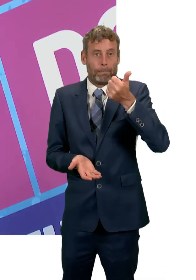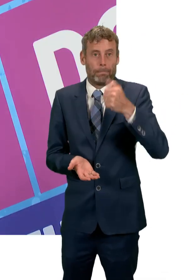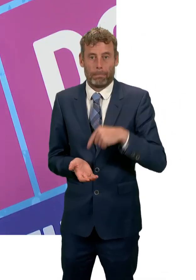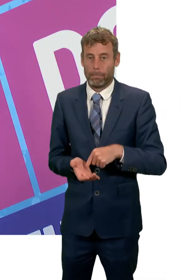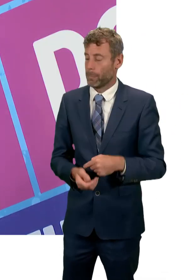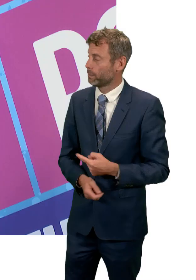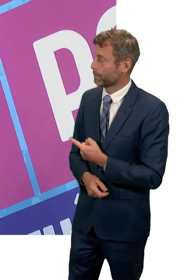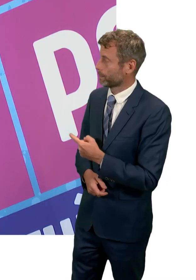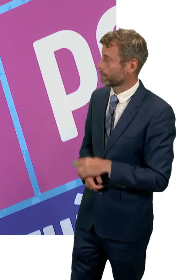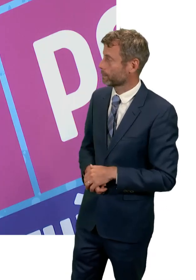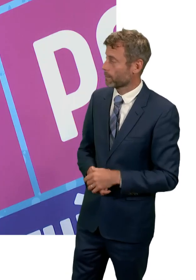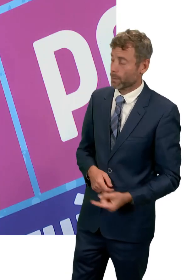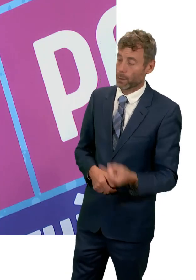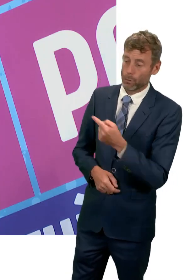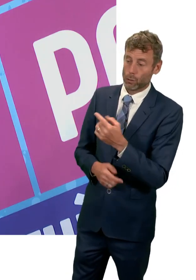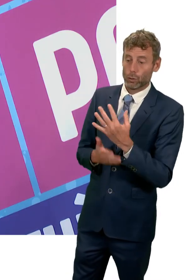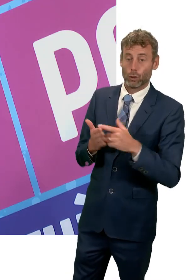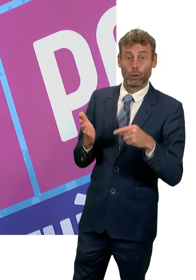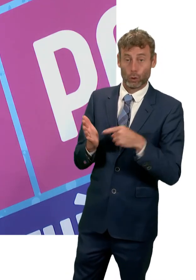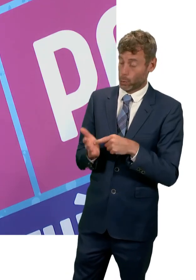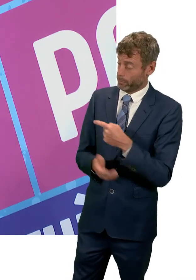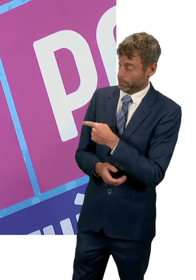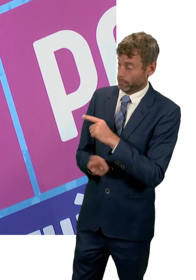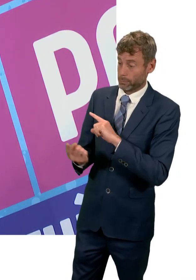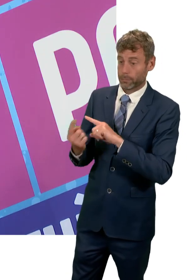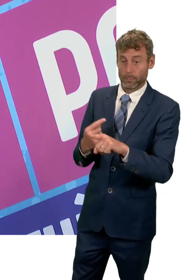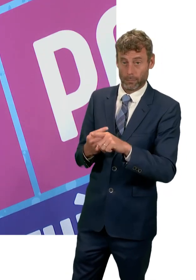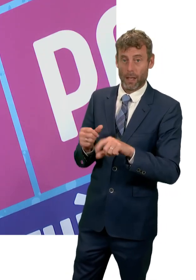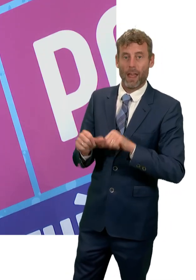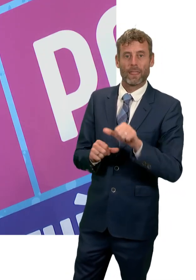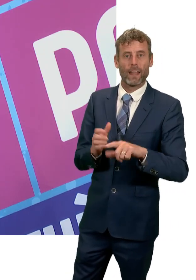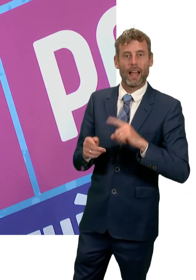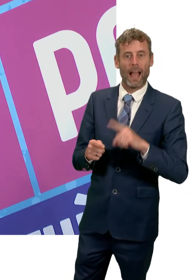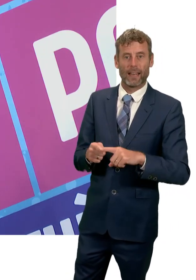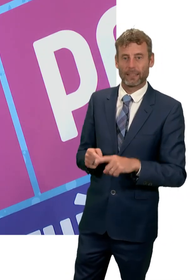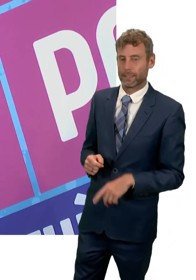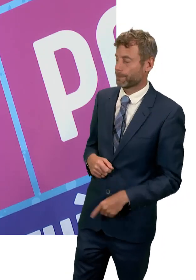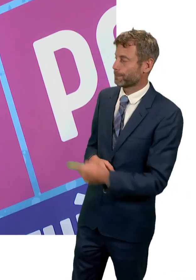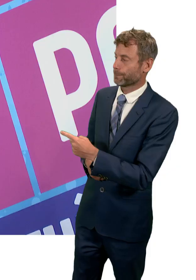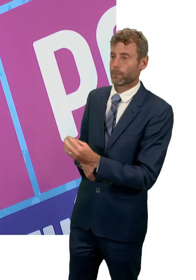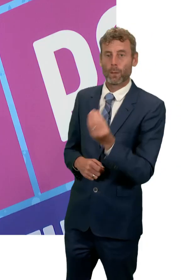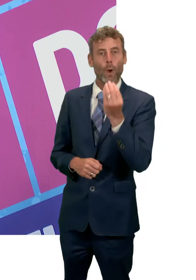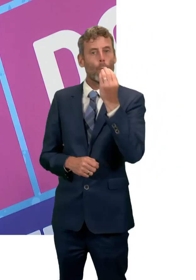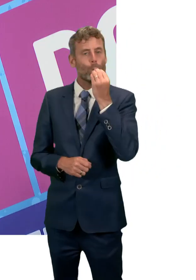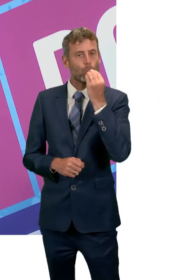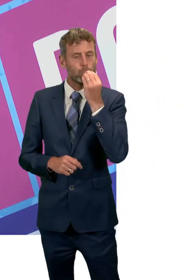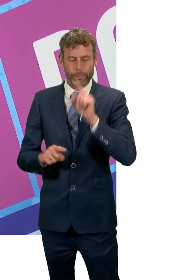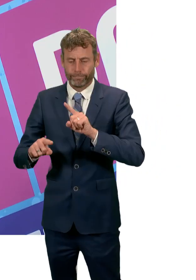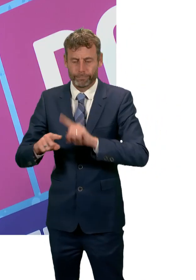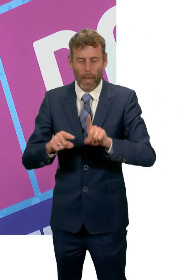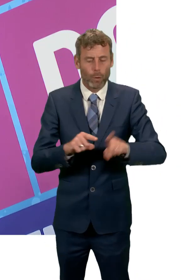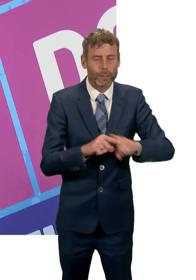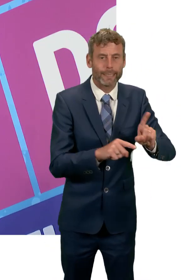way I'm not leaving you till last, and then come back to Alex about, I suppose, food diversity,